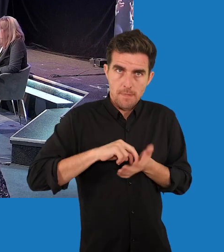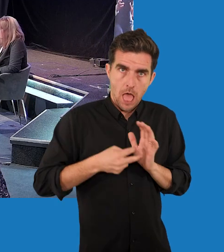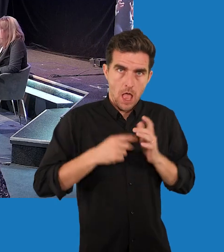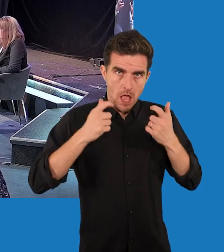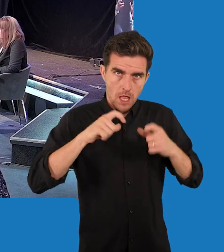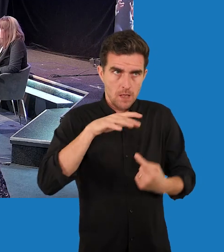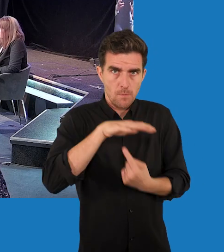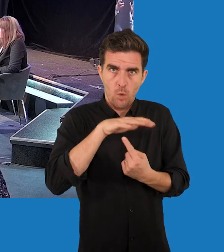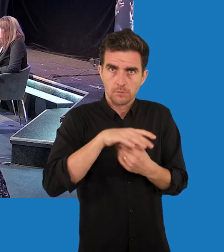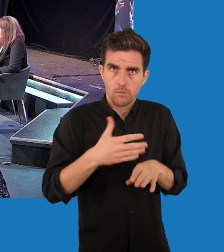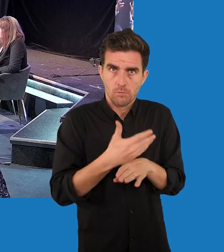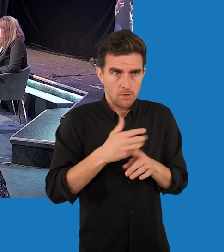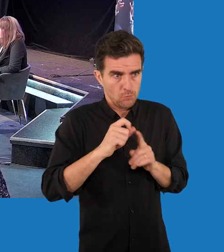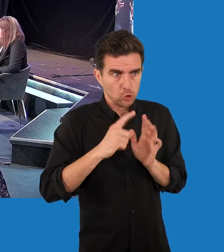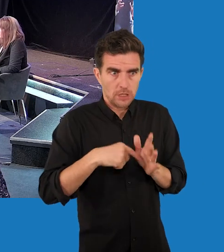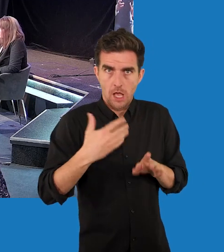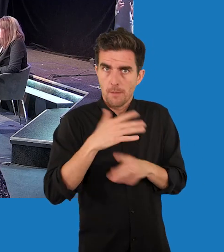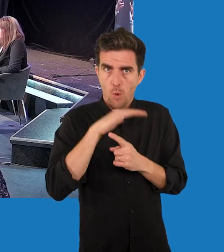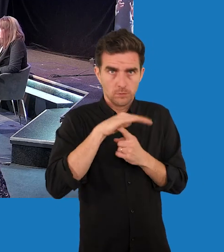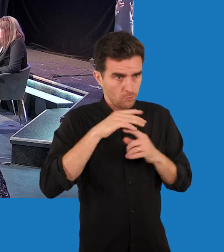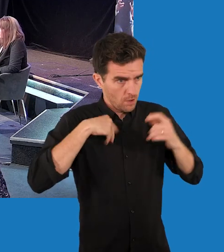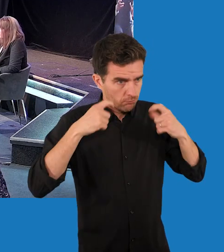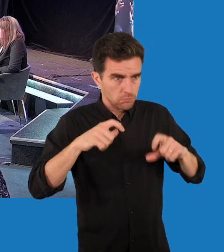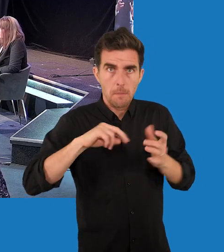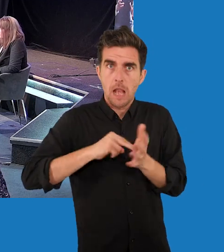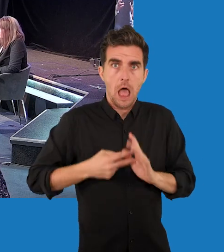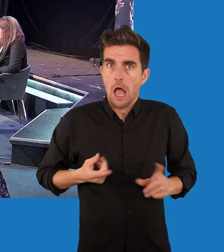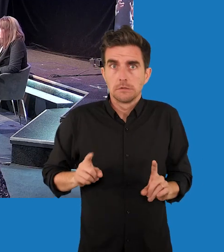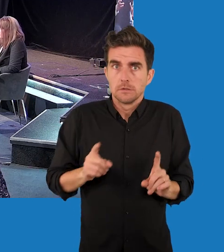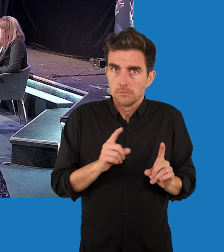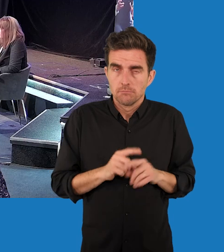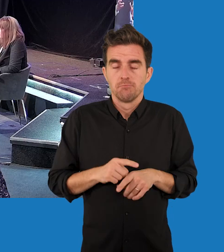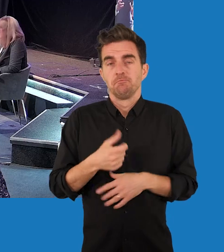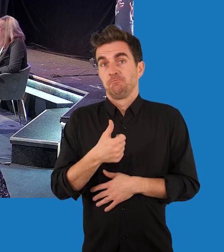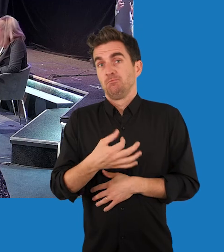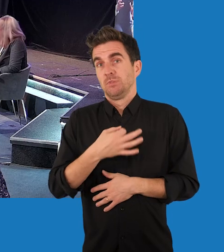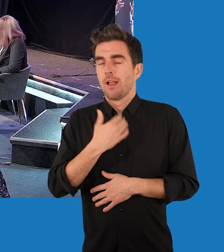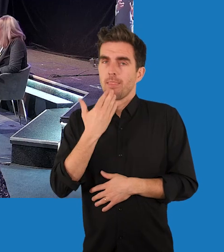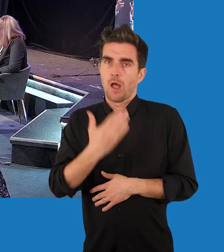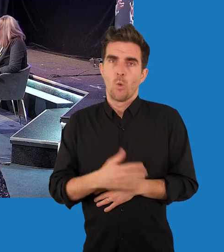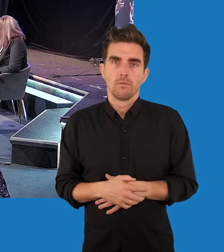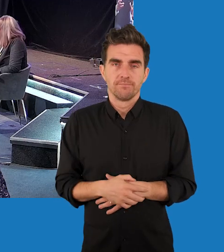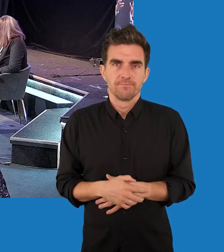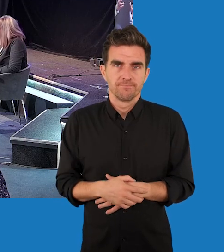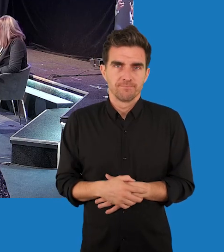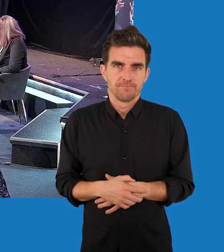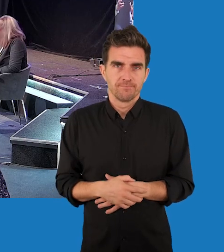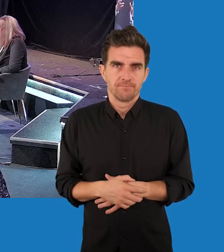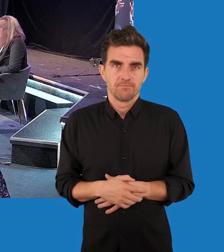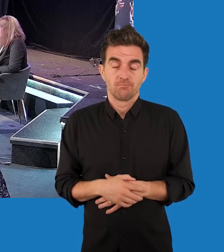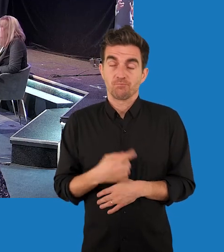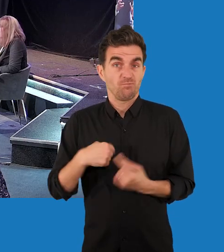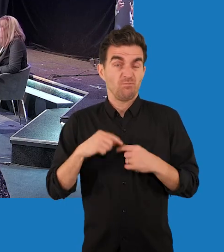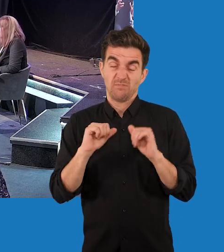what are our plans with regards to continuing some of these important projects? Great question, thank you.